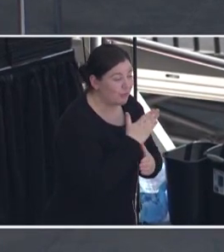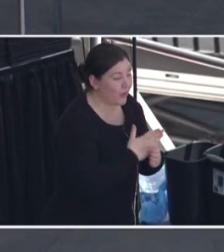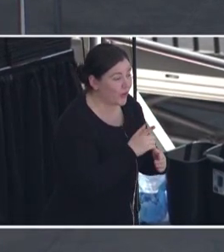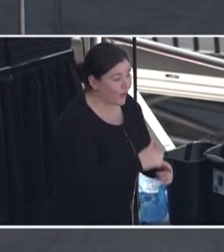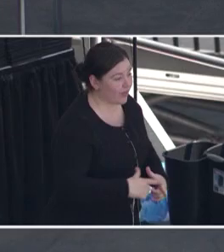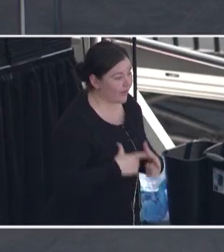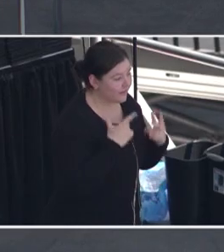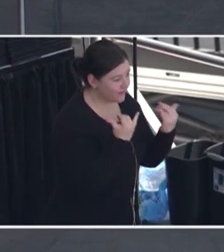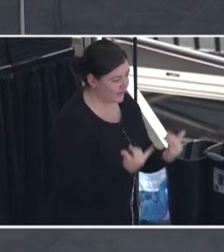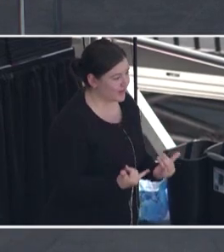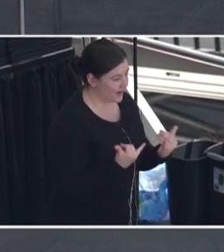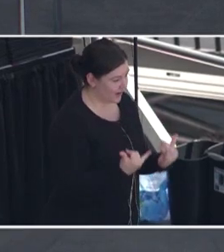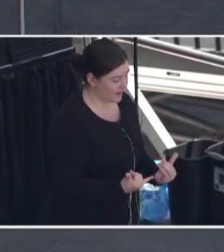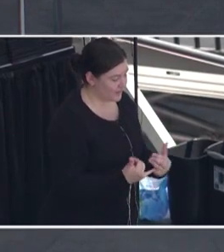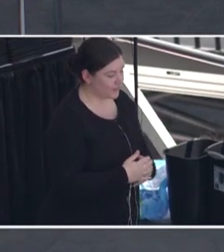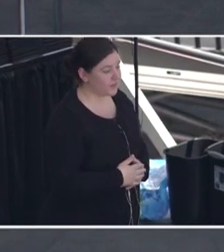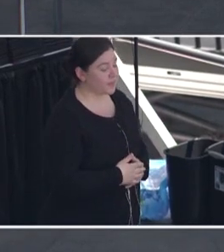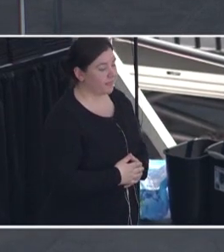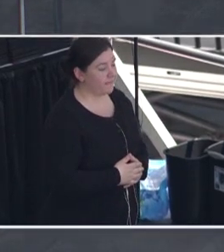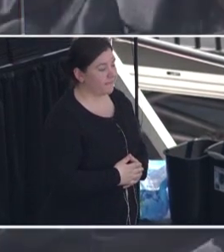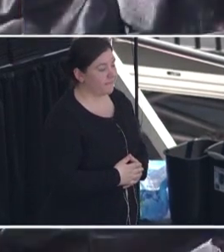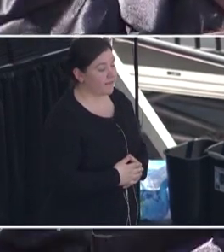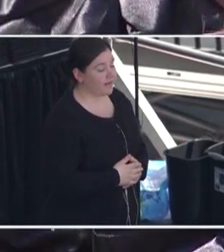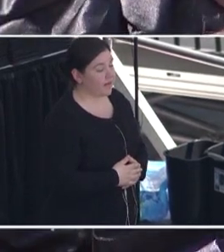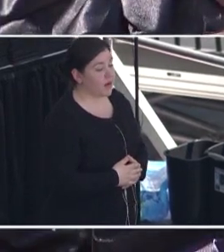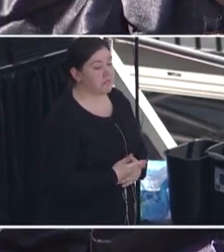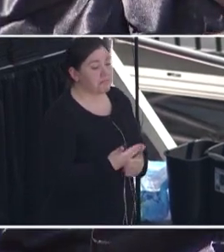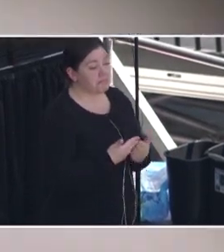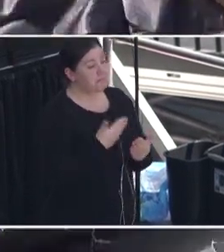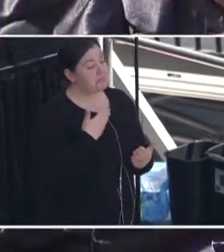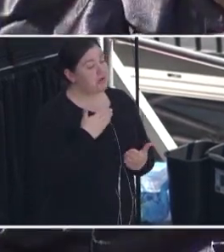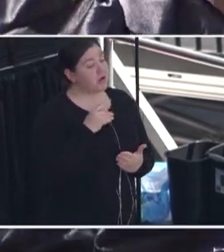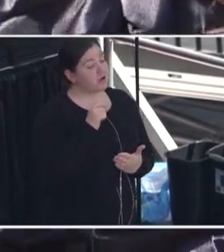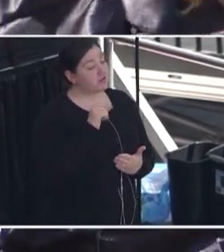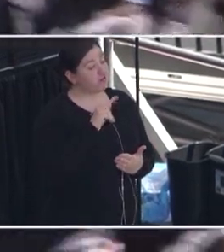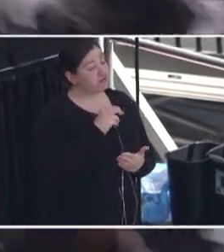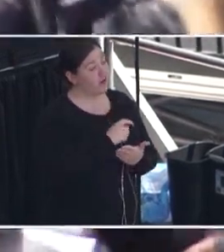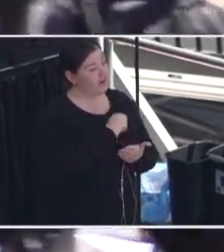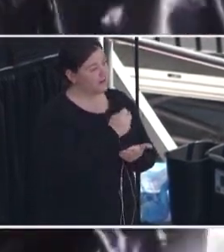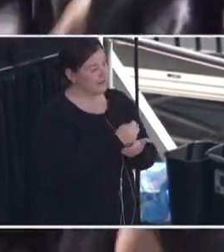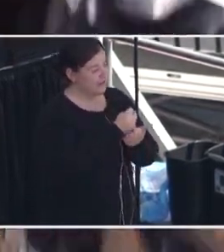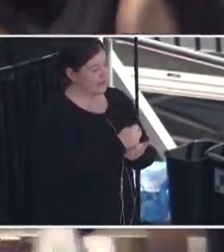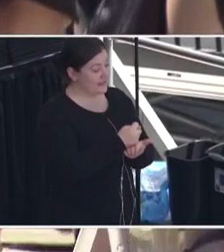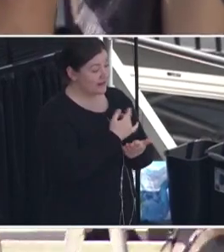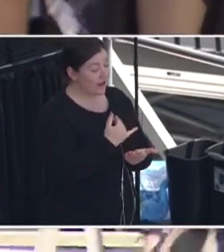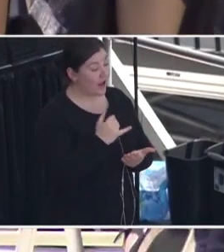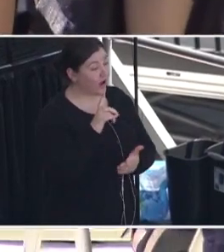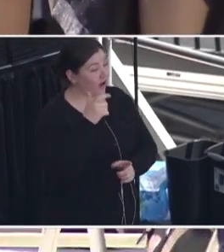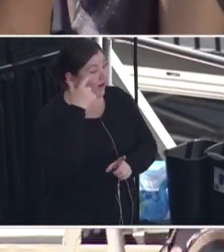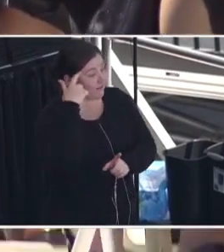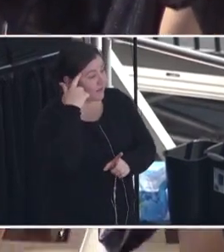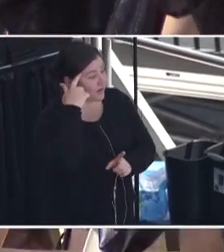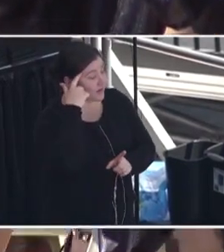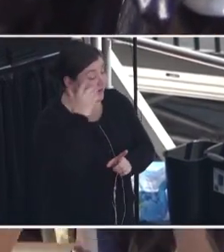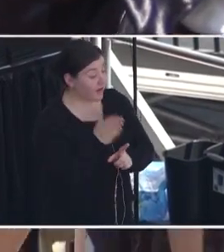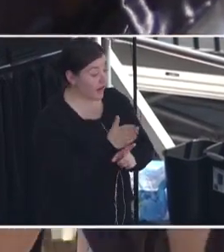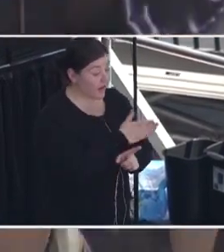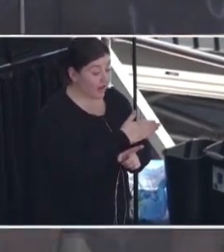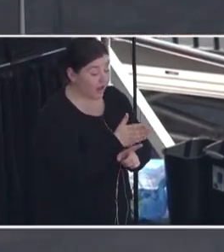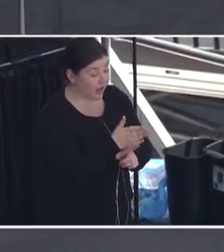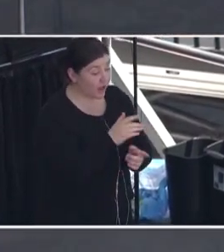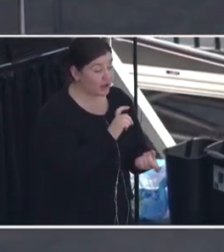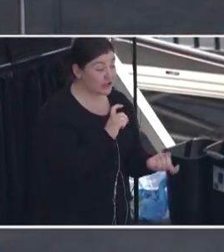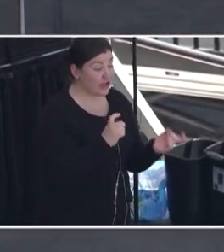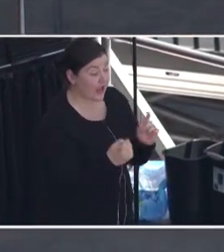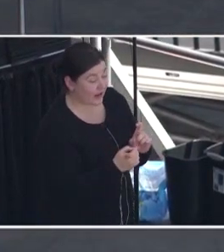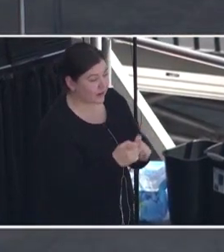Just as I transitioned from trustee to freeholder, you're doing the same. Graduating